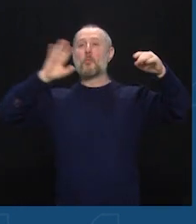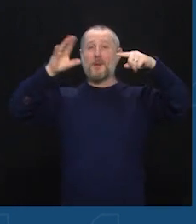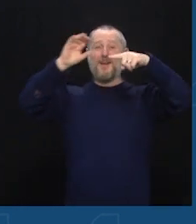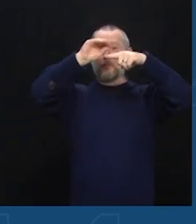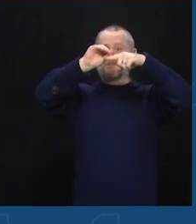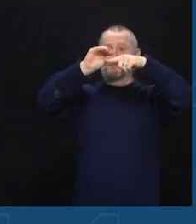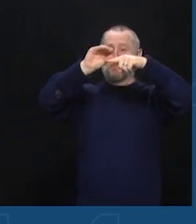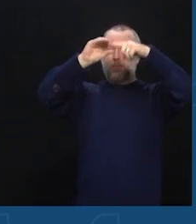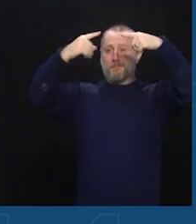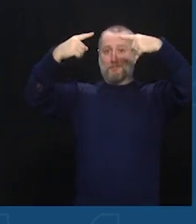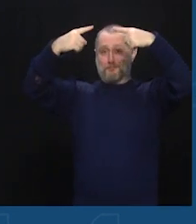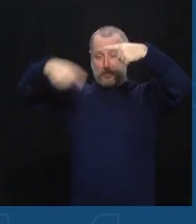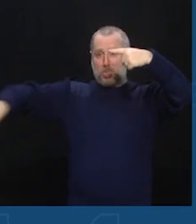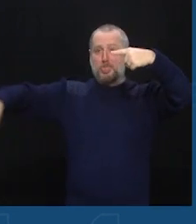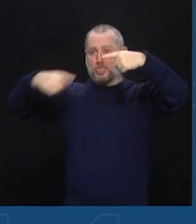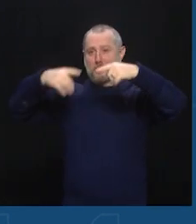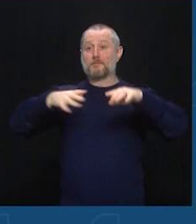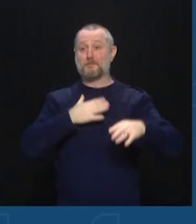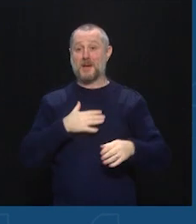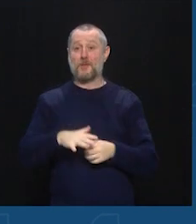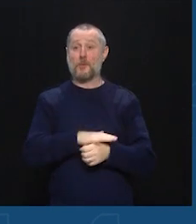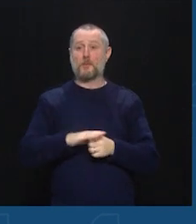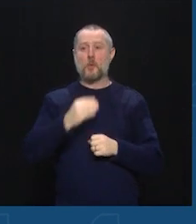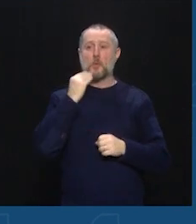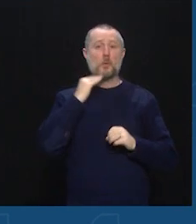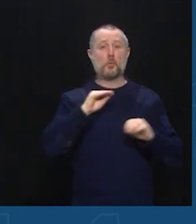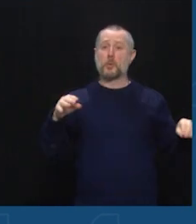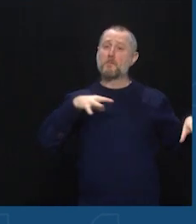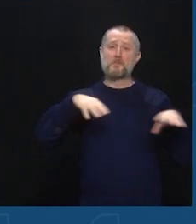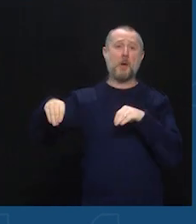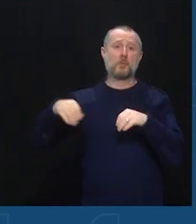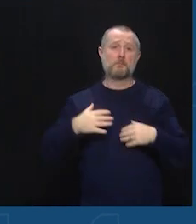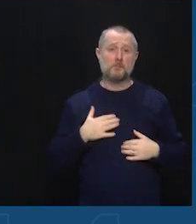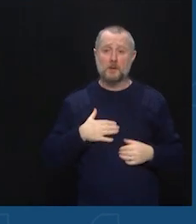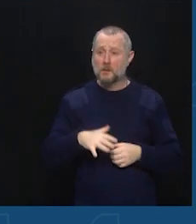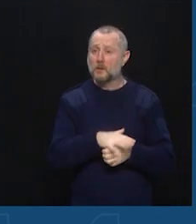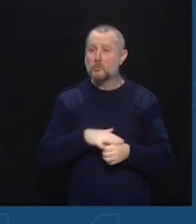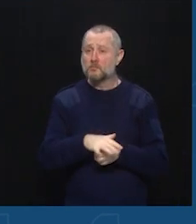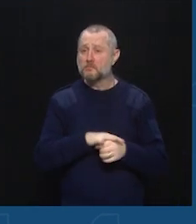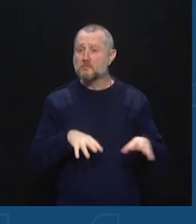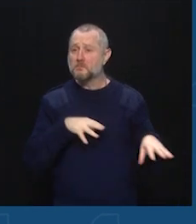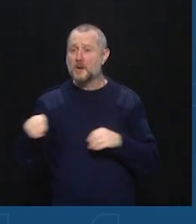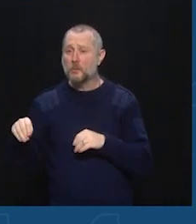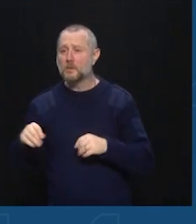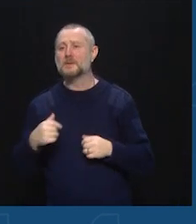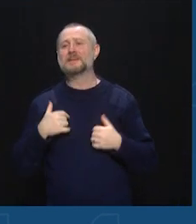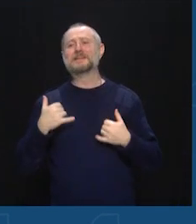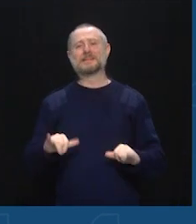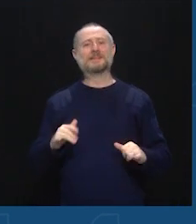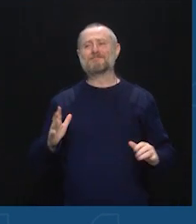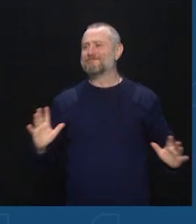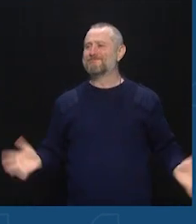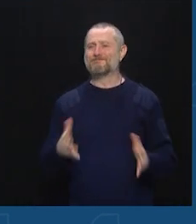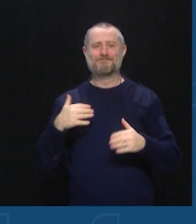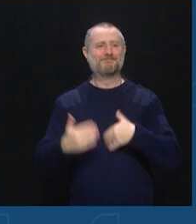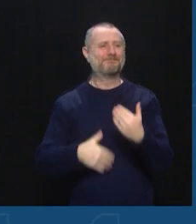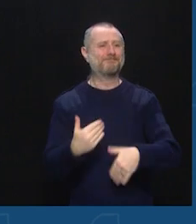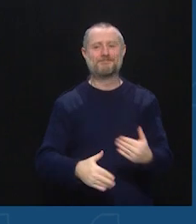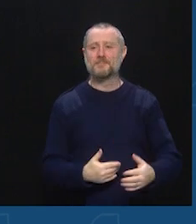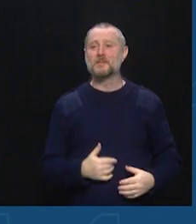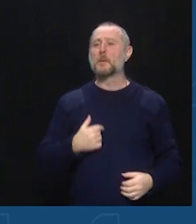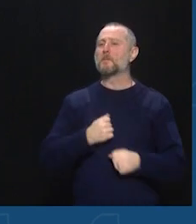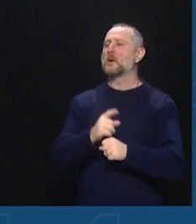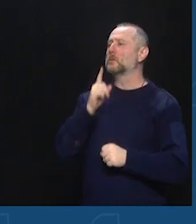of Ulster County. I know my home is without power. We are very focused on getting power back, and particularly getting power back here